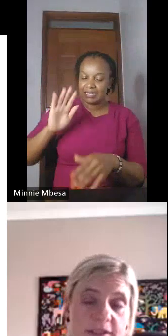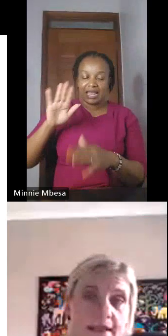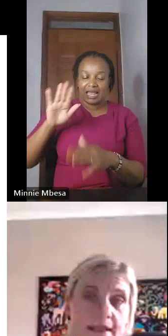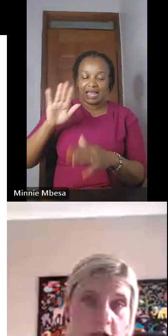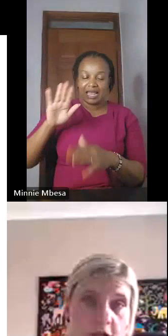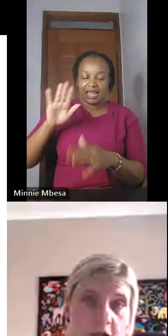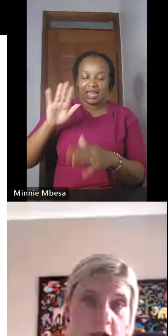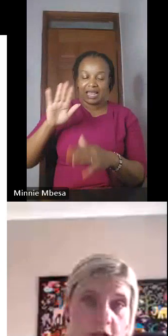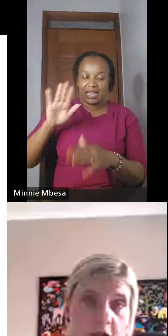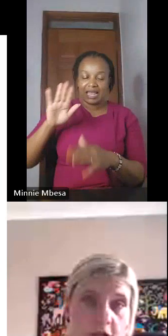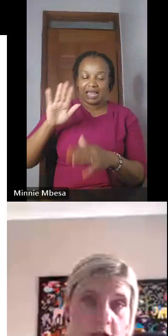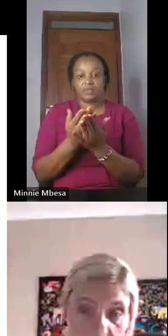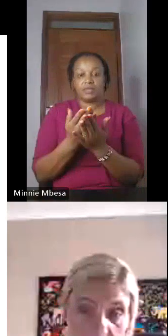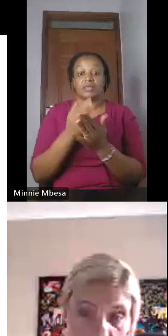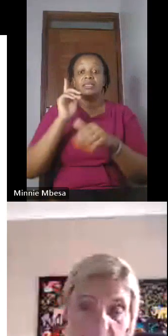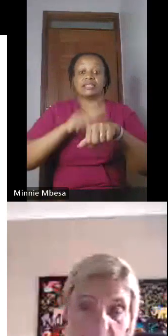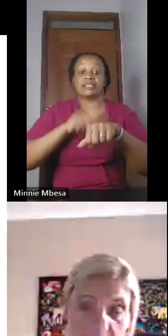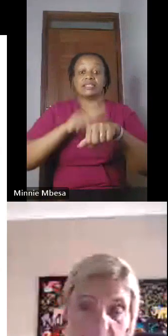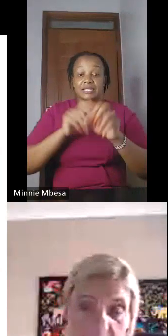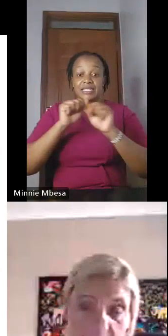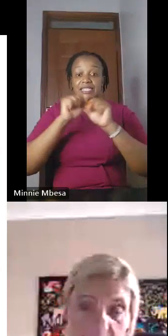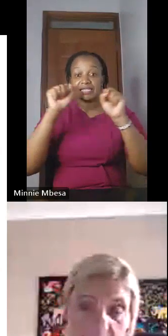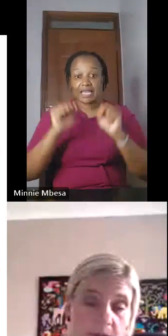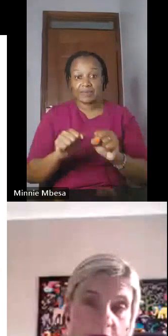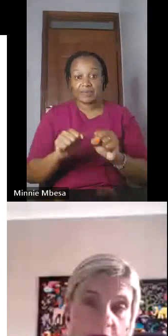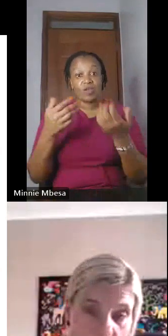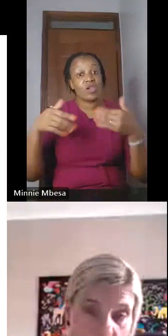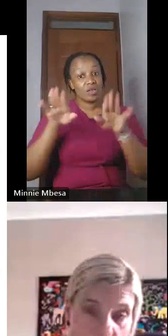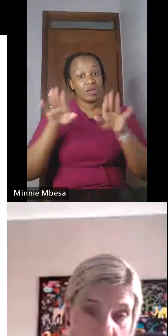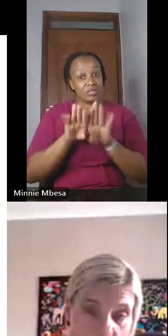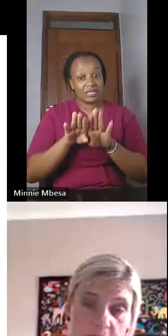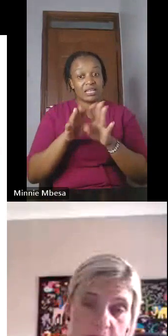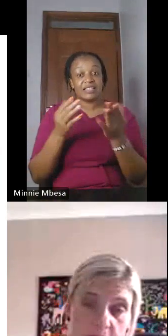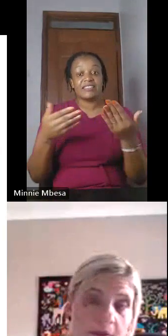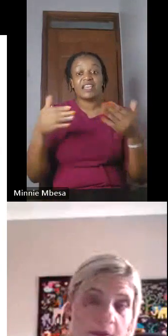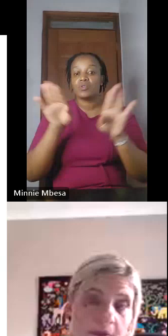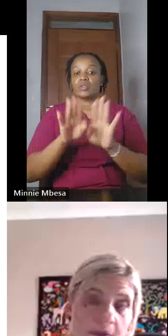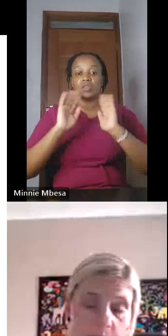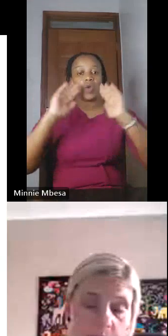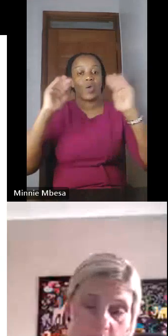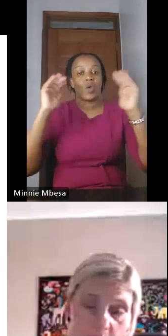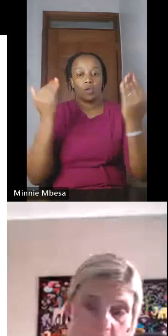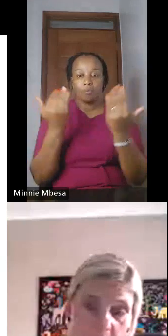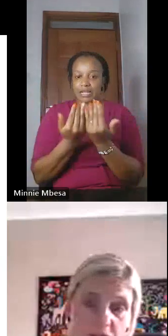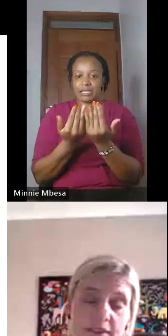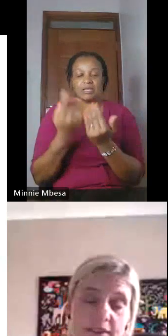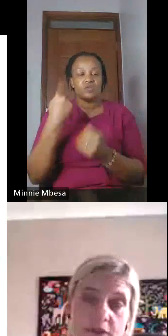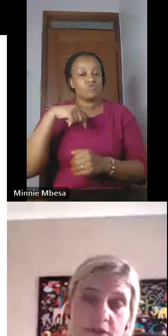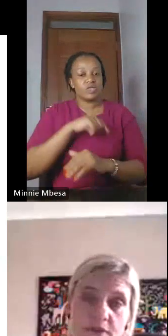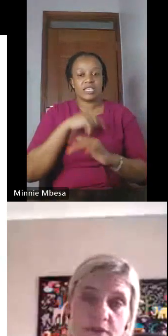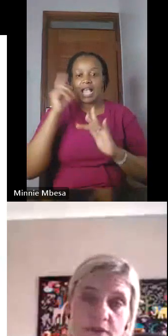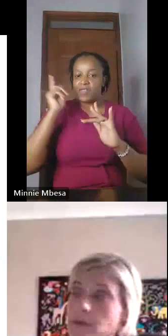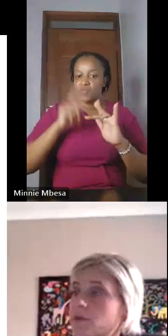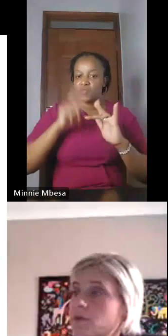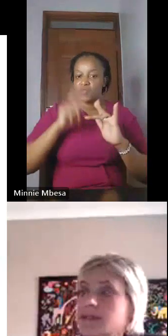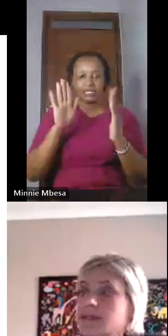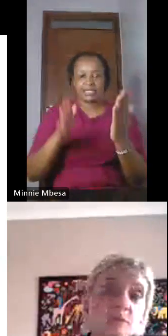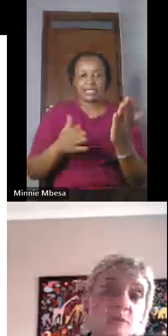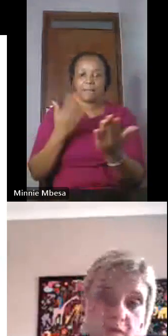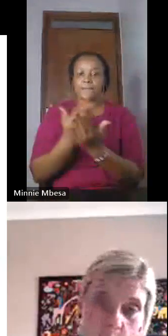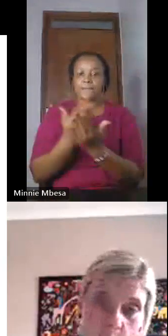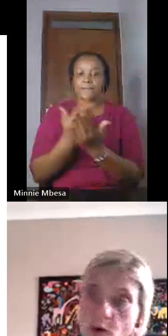system closes, it closes globally, and there, we are not able to submit any more applications than those that